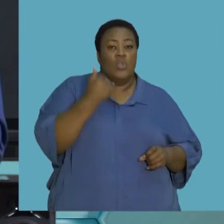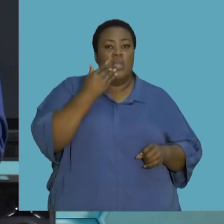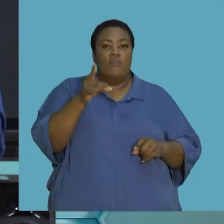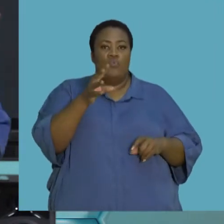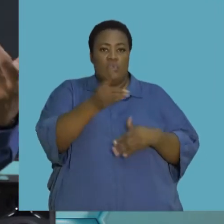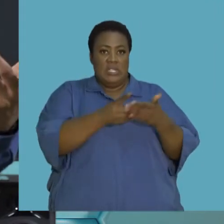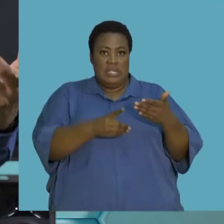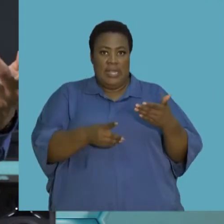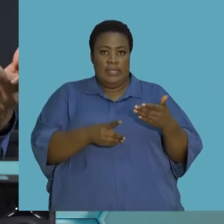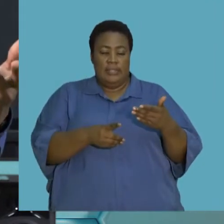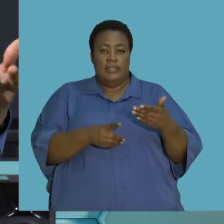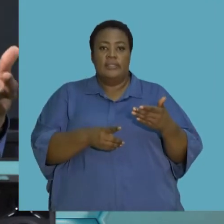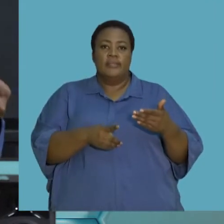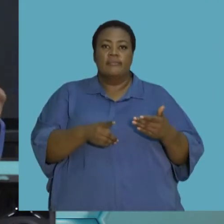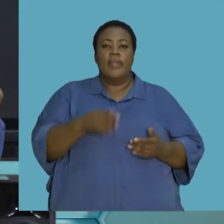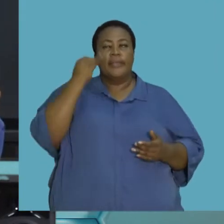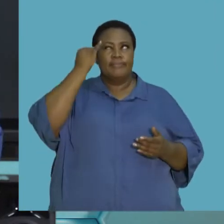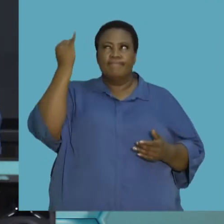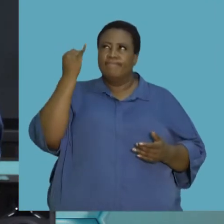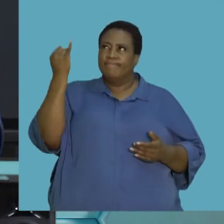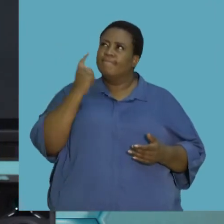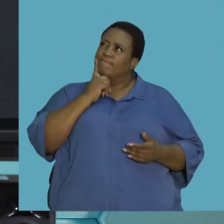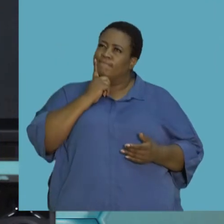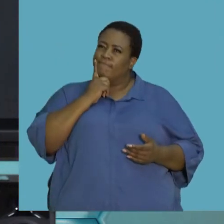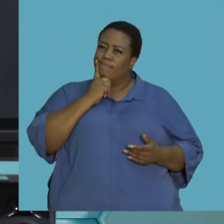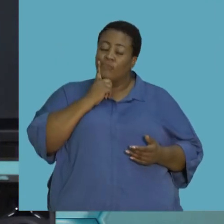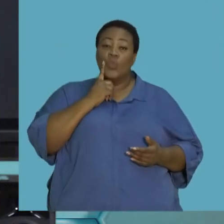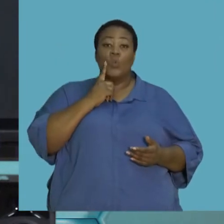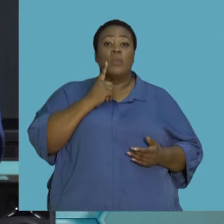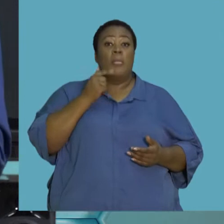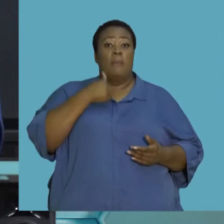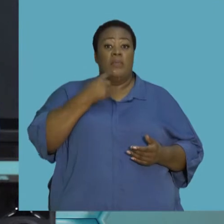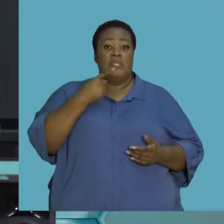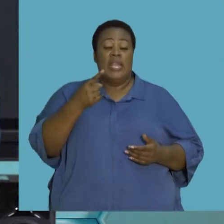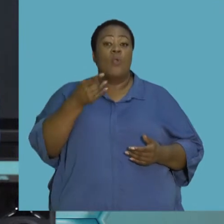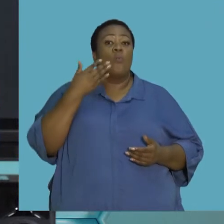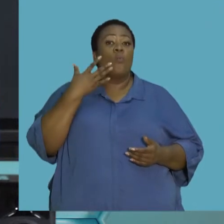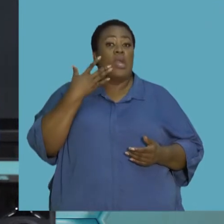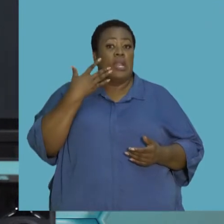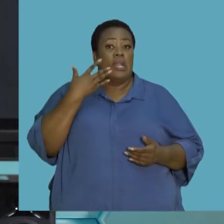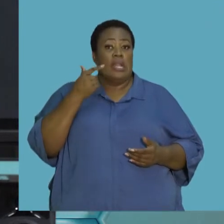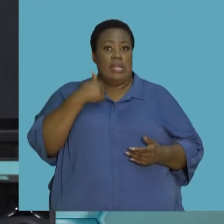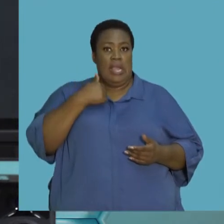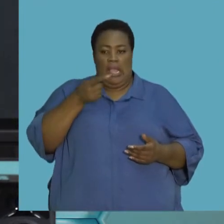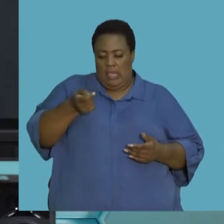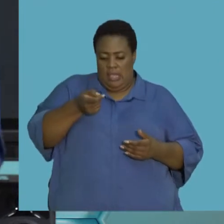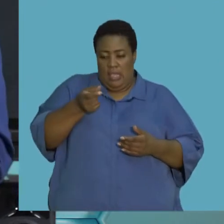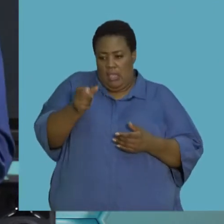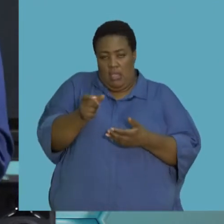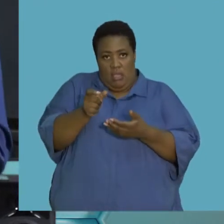hypothesis. So my hypothesis is going to be, when I toss a coin, I have a 50% chance of having a